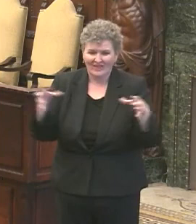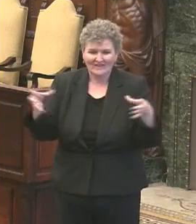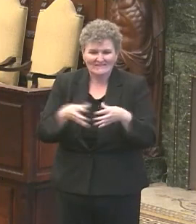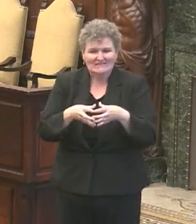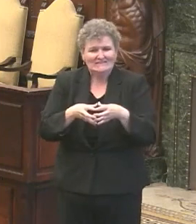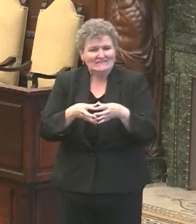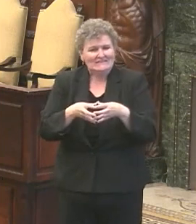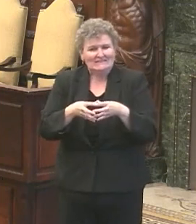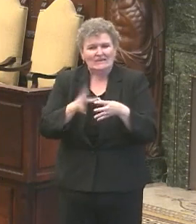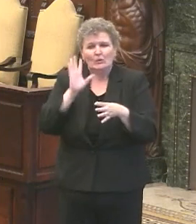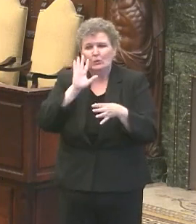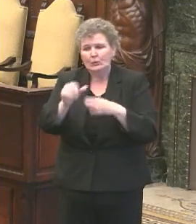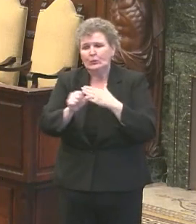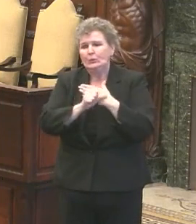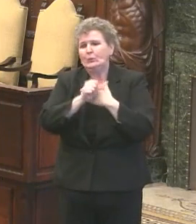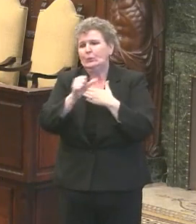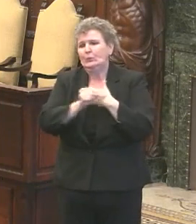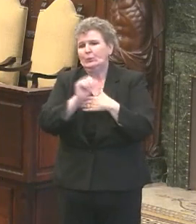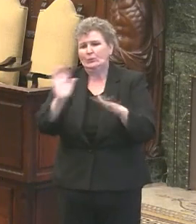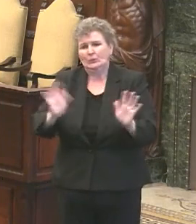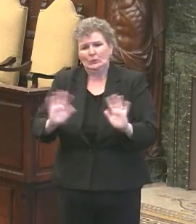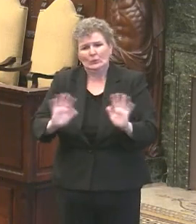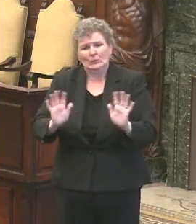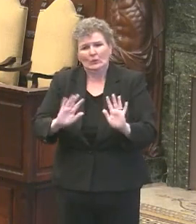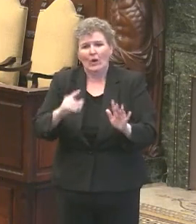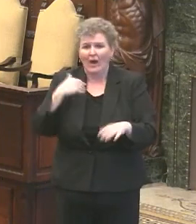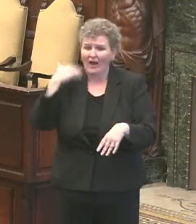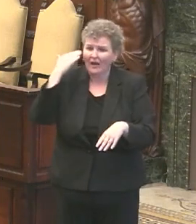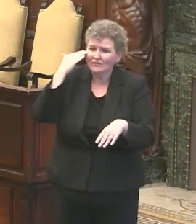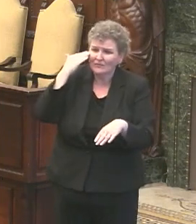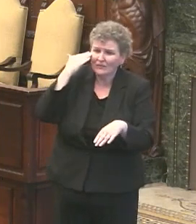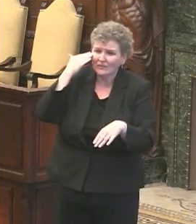dangerous. Now, in normal times, nothing better